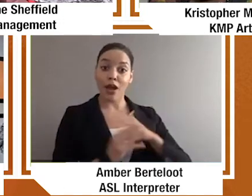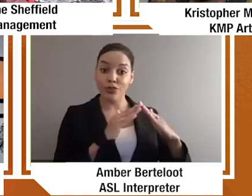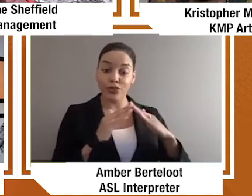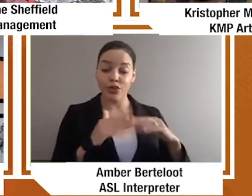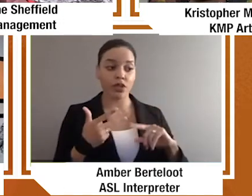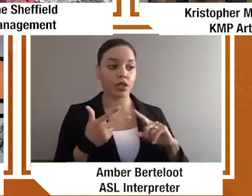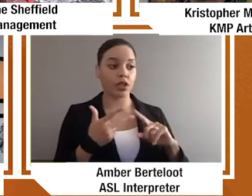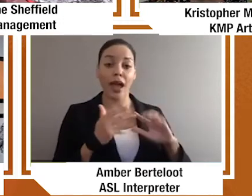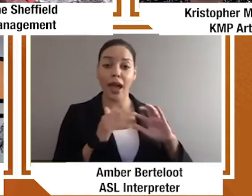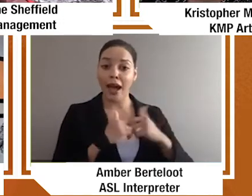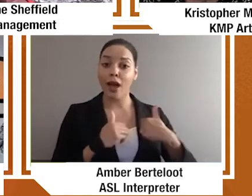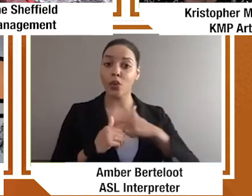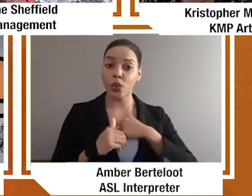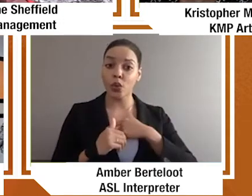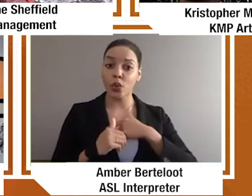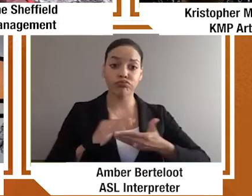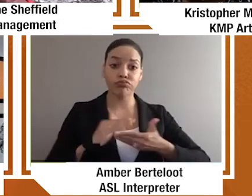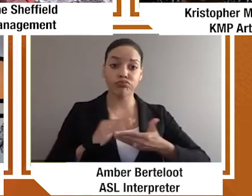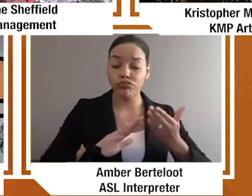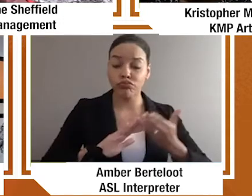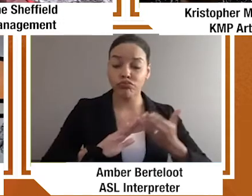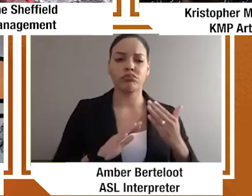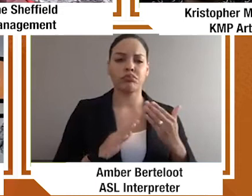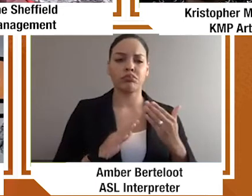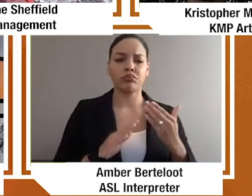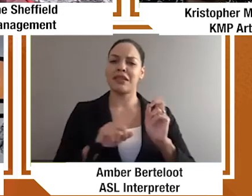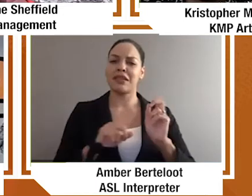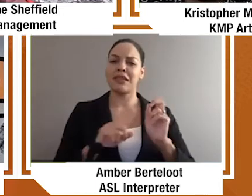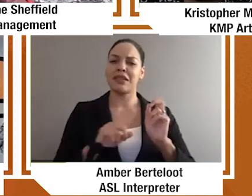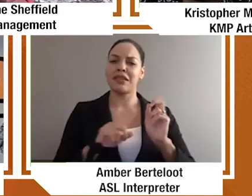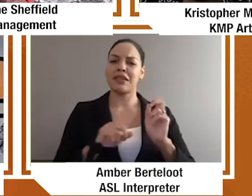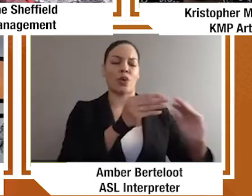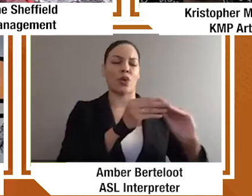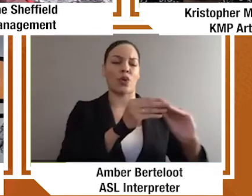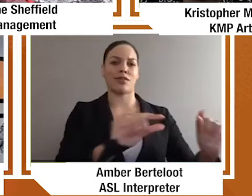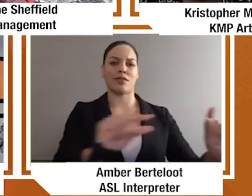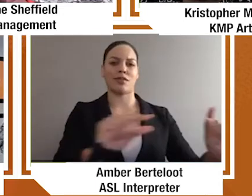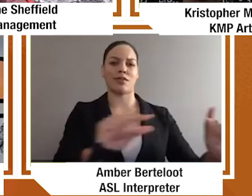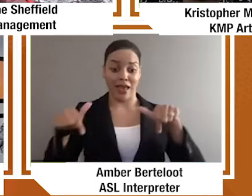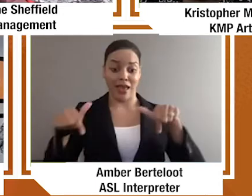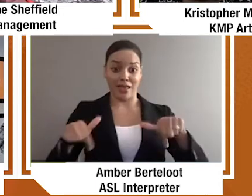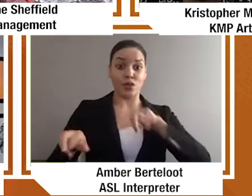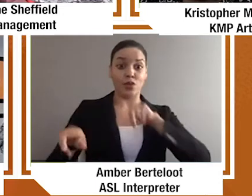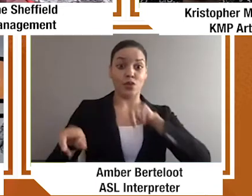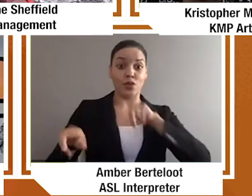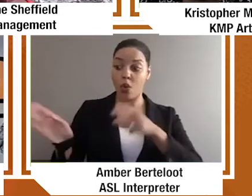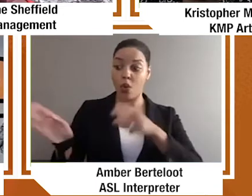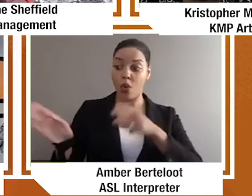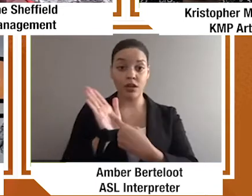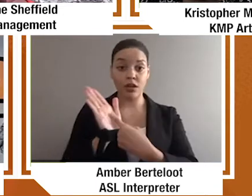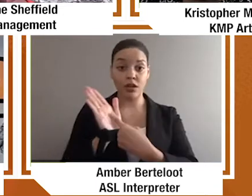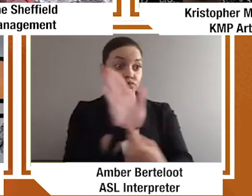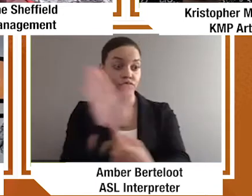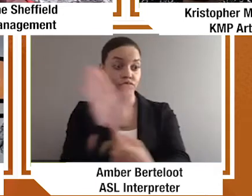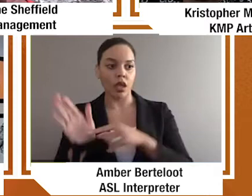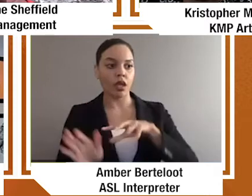we're operating. And this report put those myths to shame and put them out of